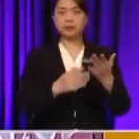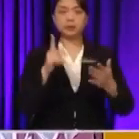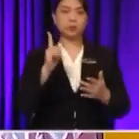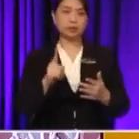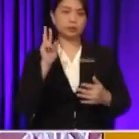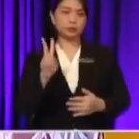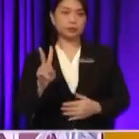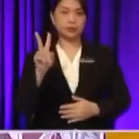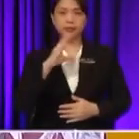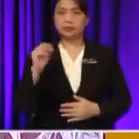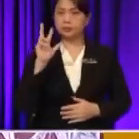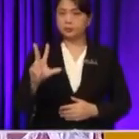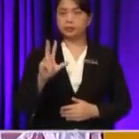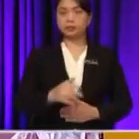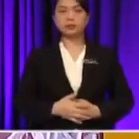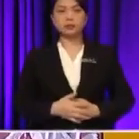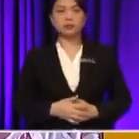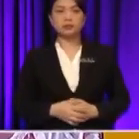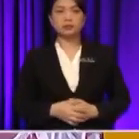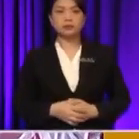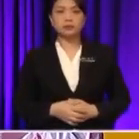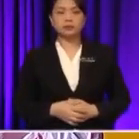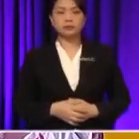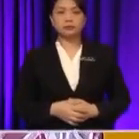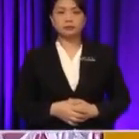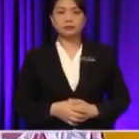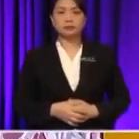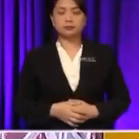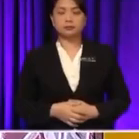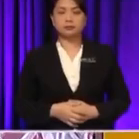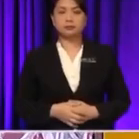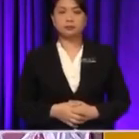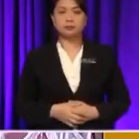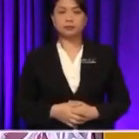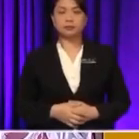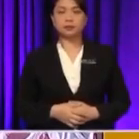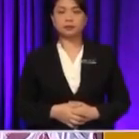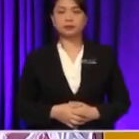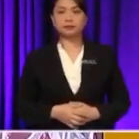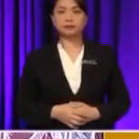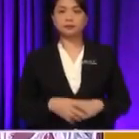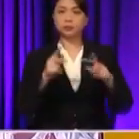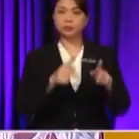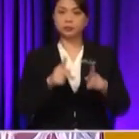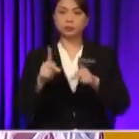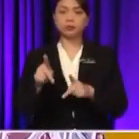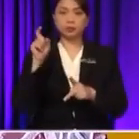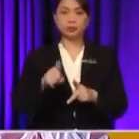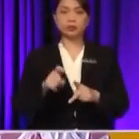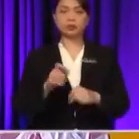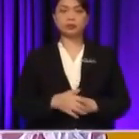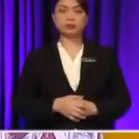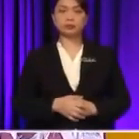why don't we ask our students to practice the main points discussed previously and write it into